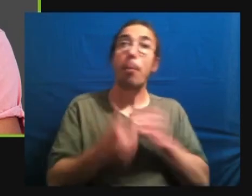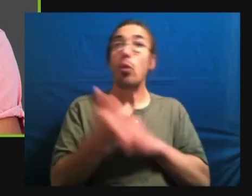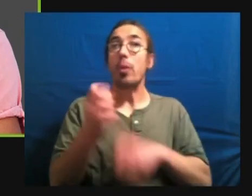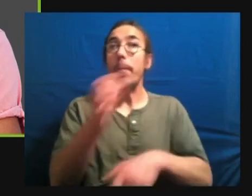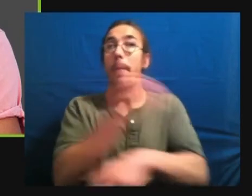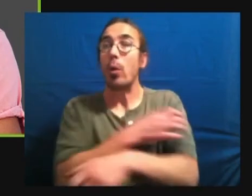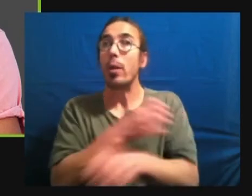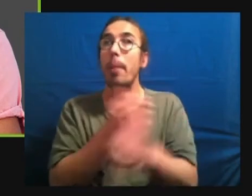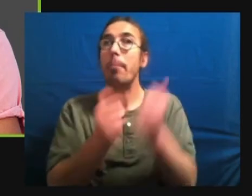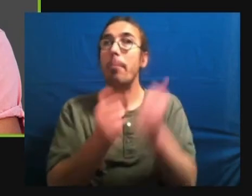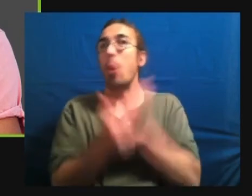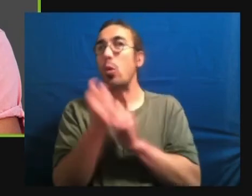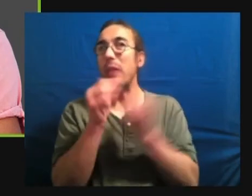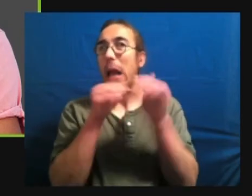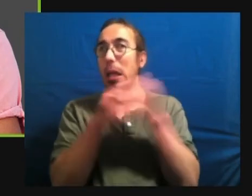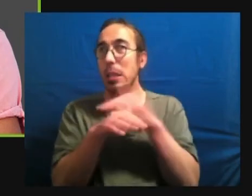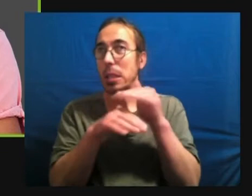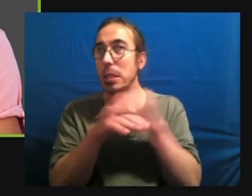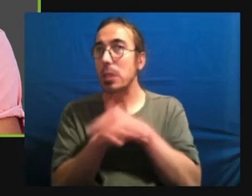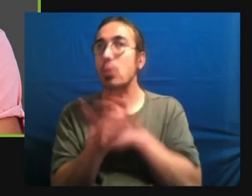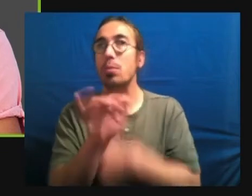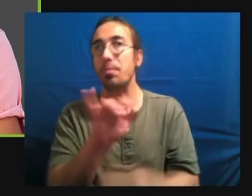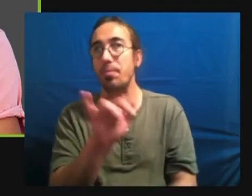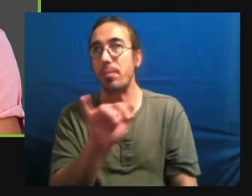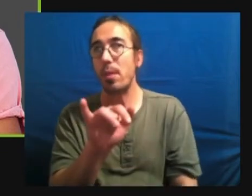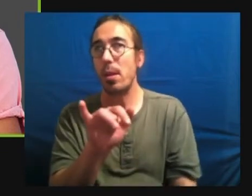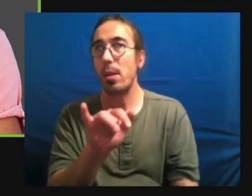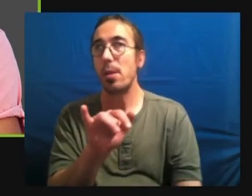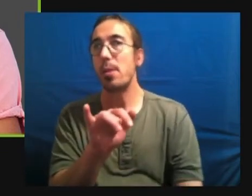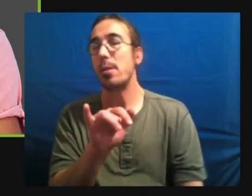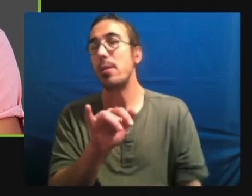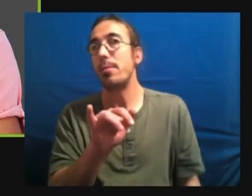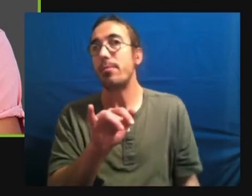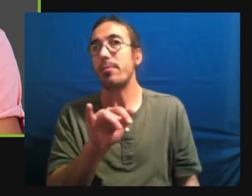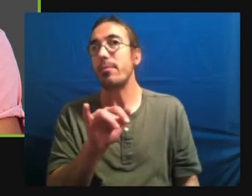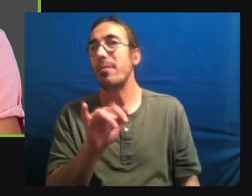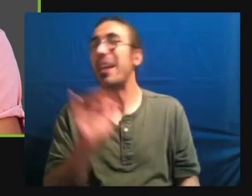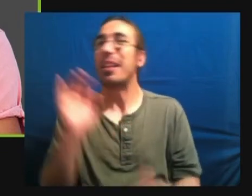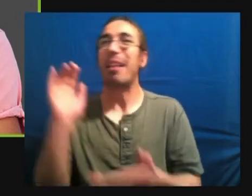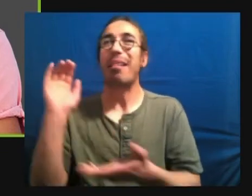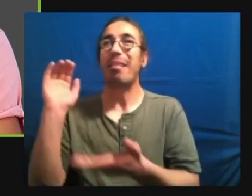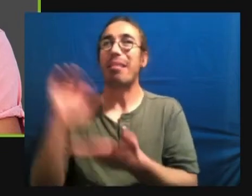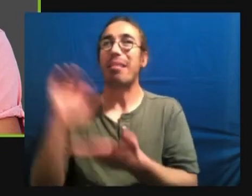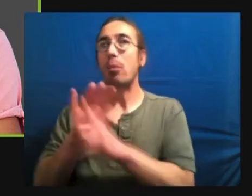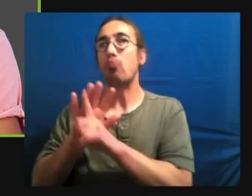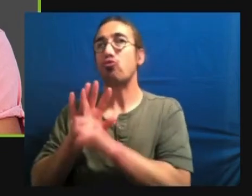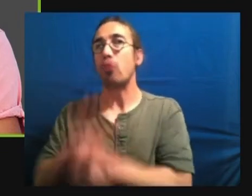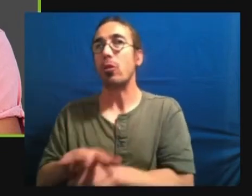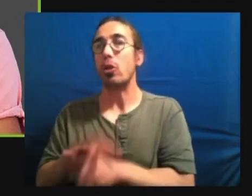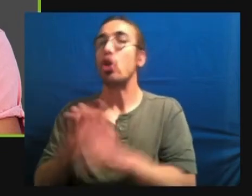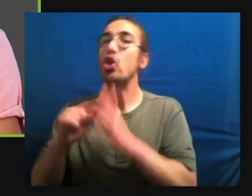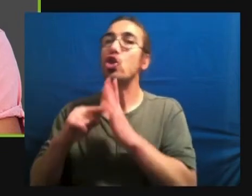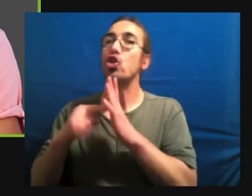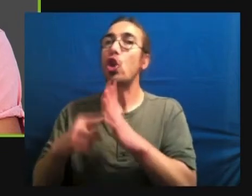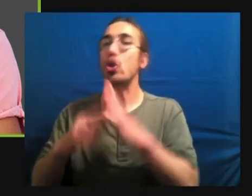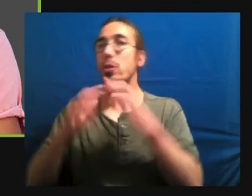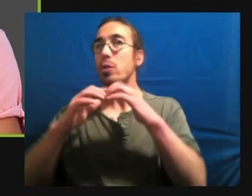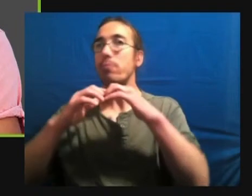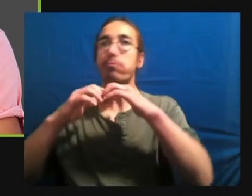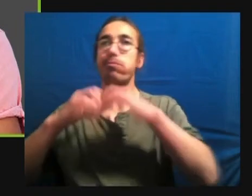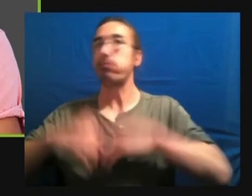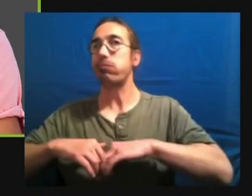access and the least oppression might start to crumble, right? Even